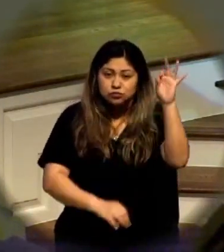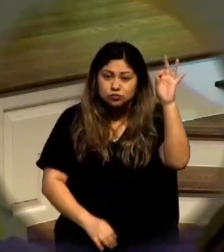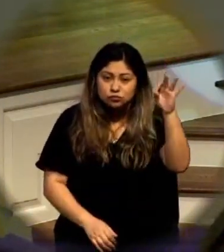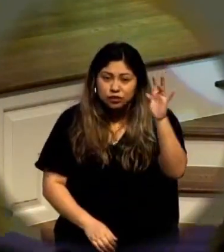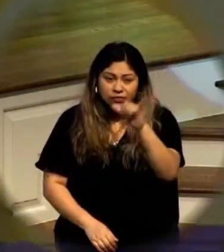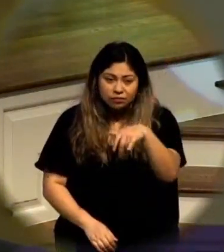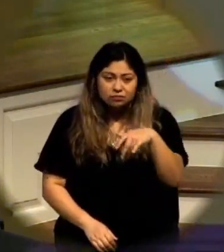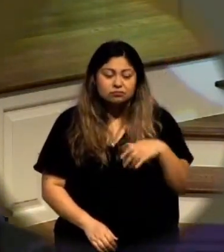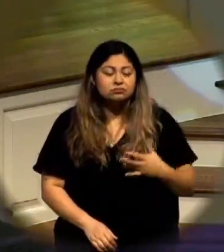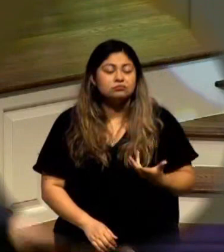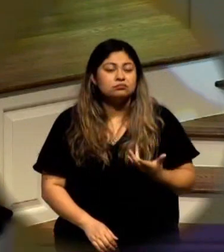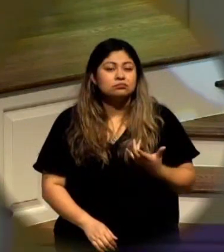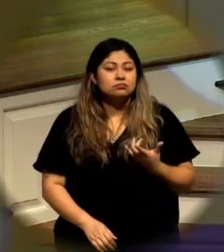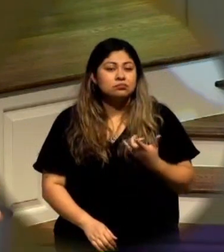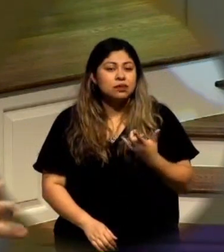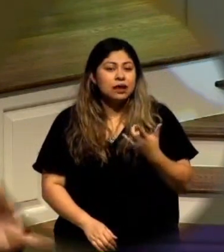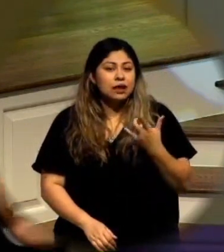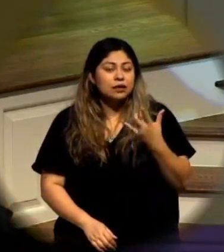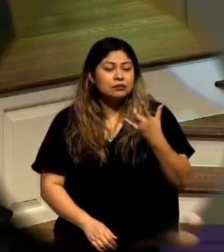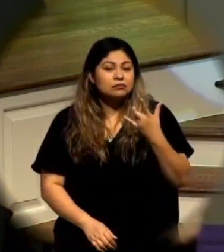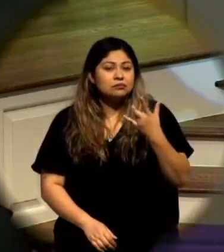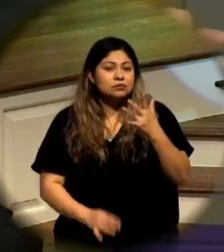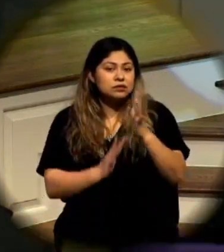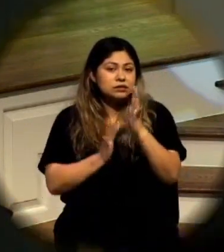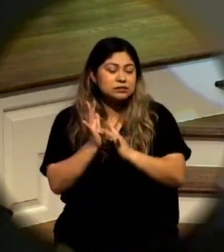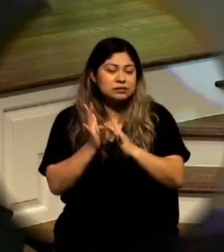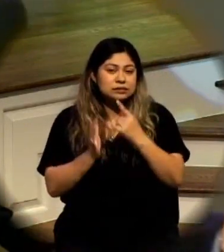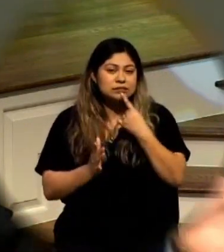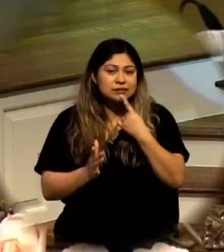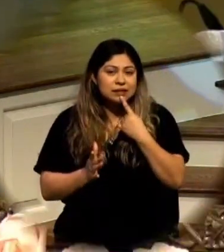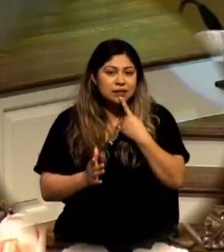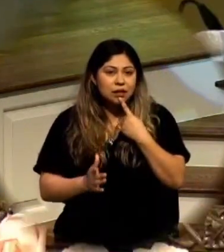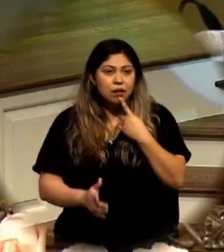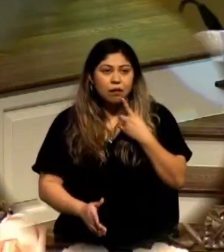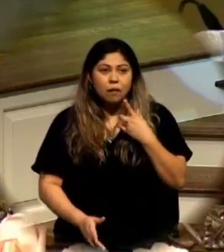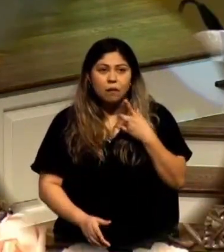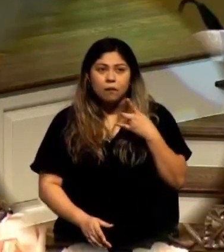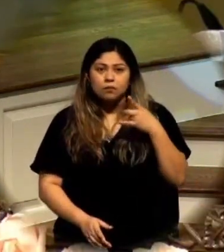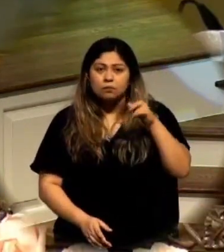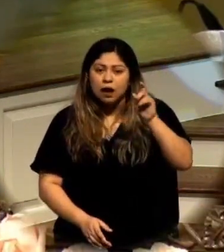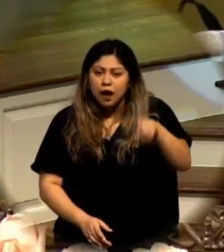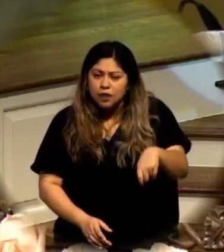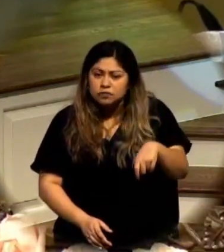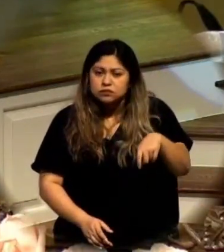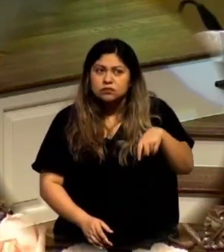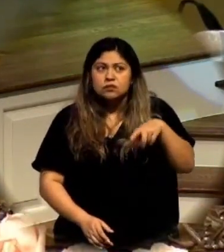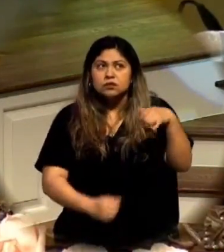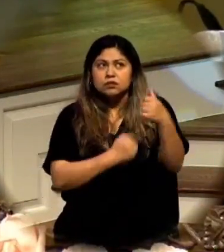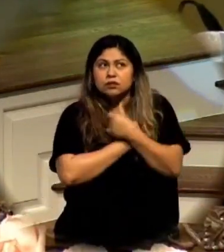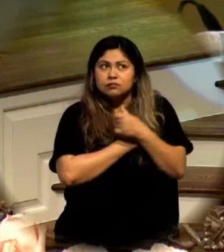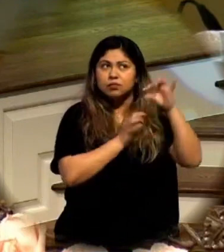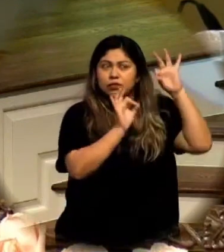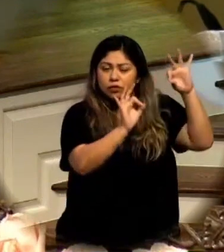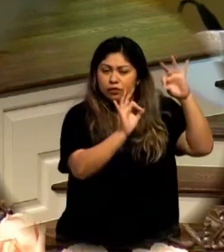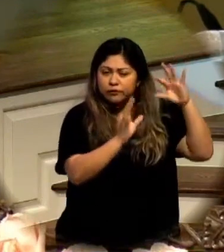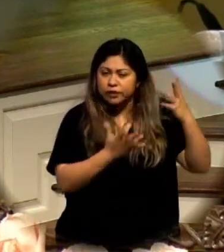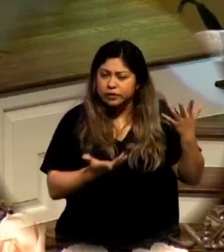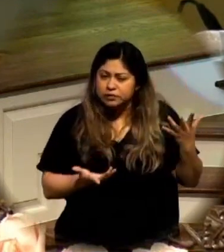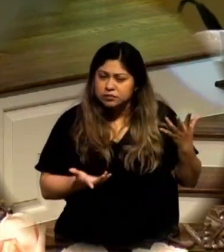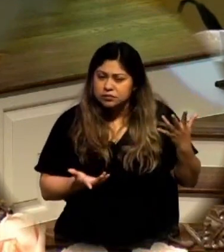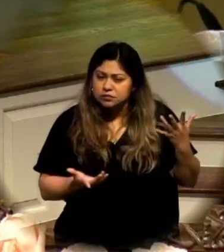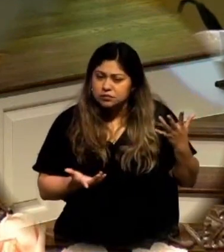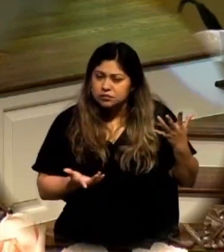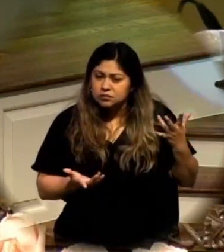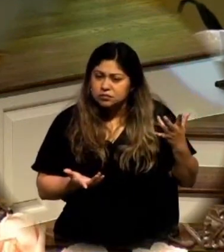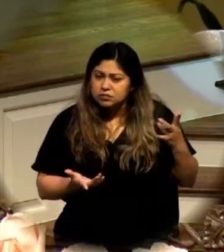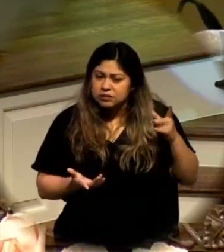heaven is perfect? And he did. But when we read it in the context of the Sermon on the Mount, we get that what he was telling us to do was to